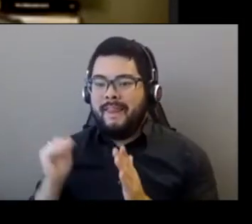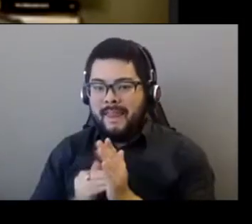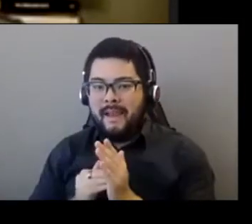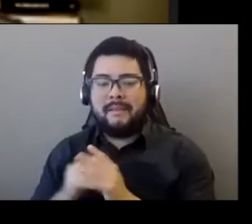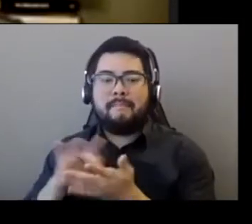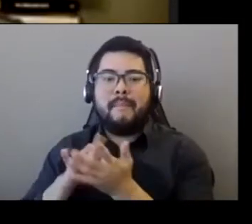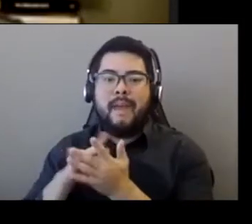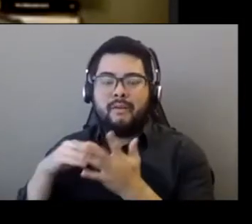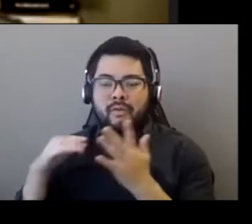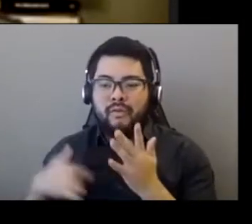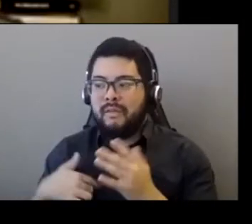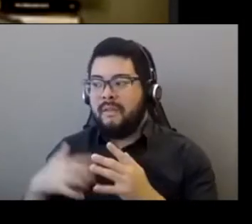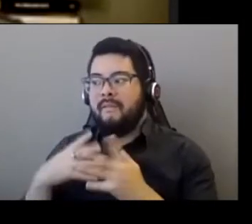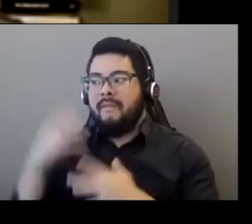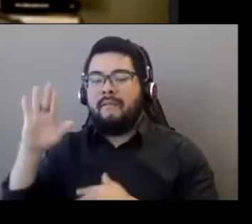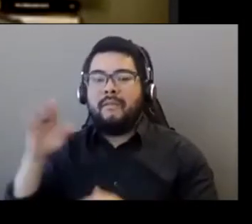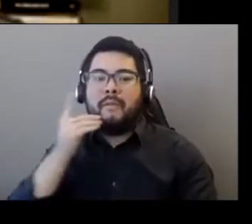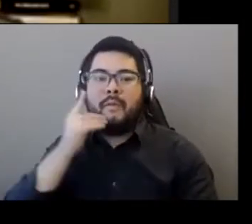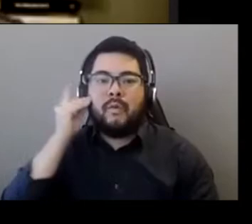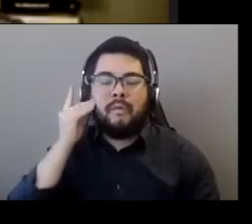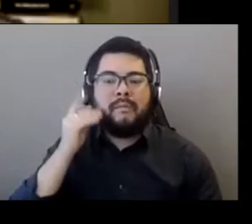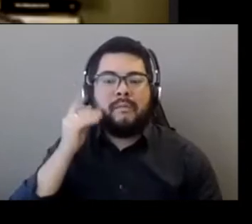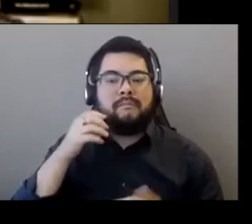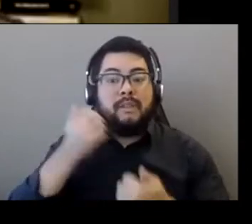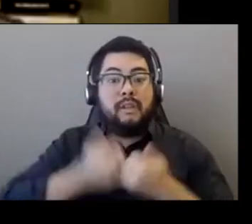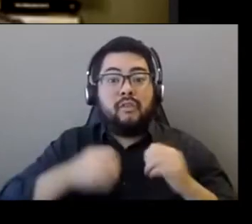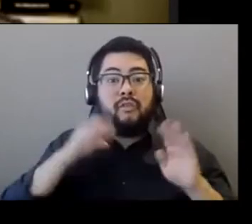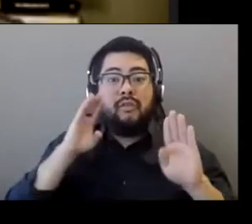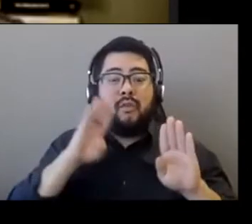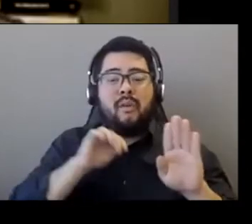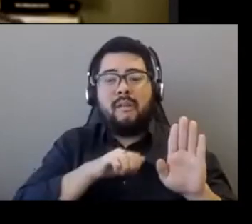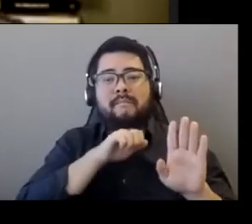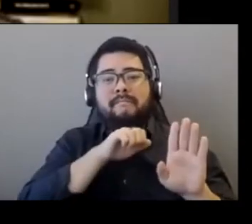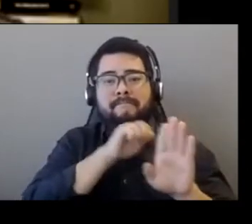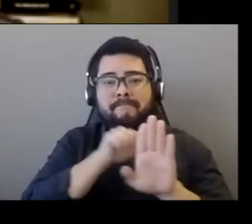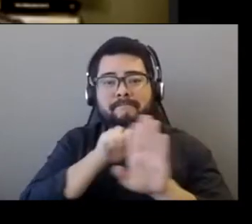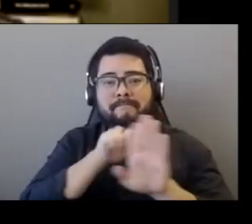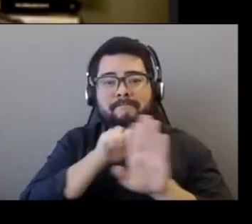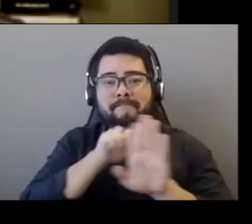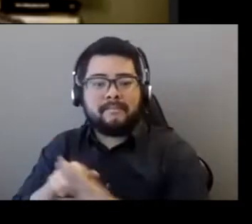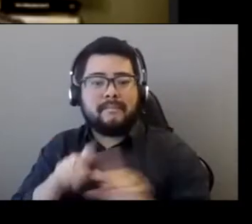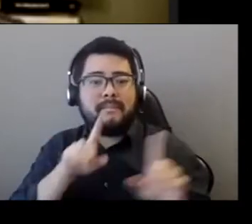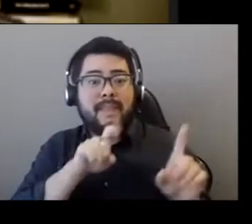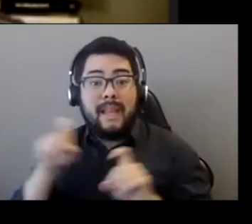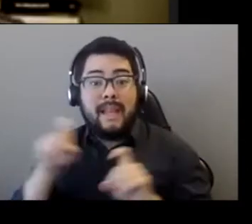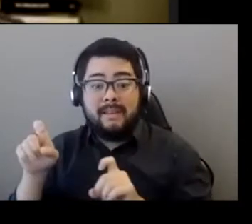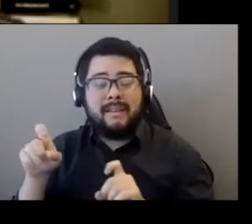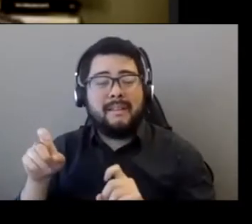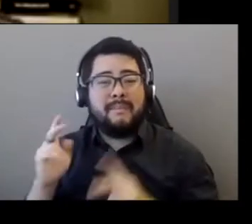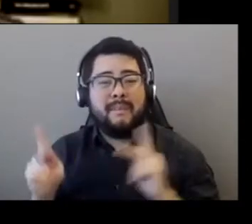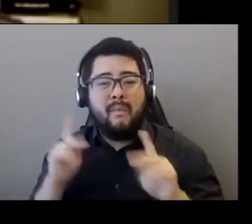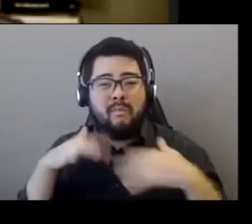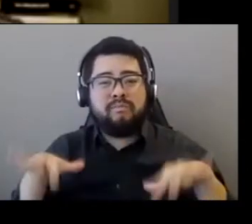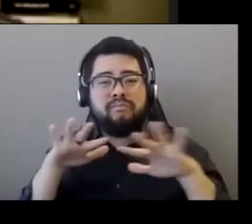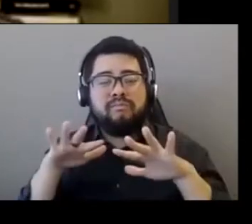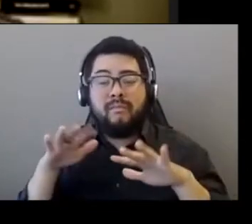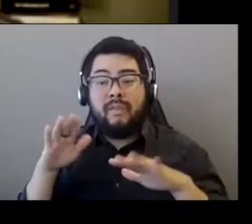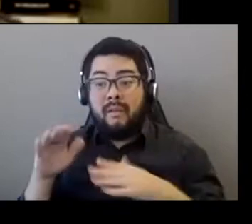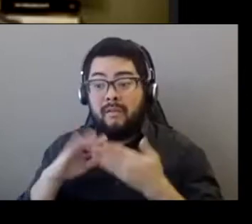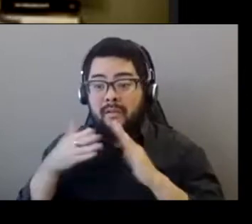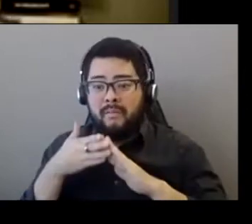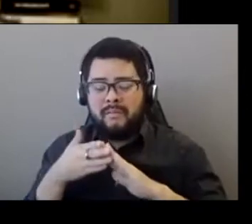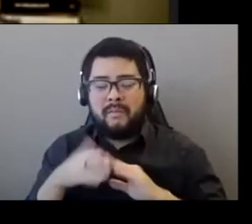dormitories, went door to door and tested 11 million people in the population. And they've really done a tremendous job. In